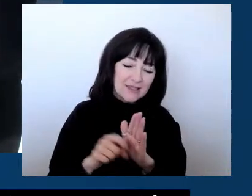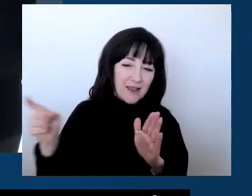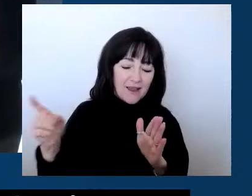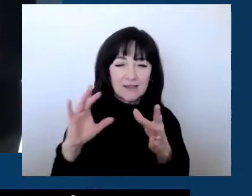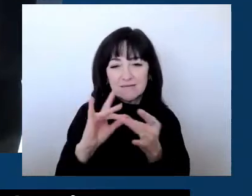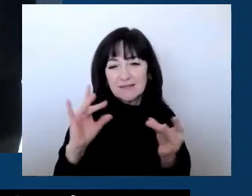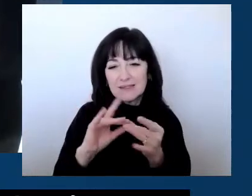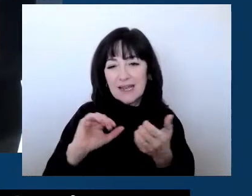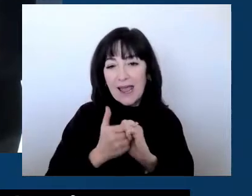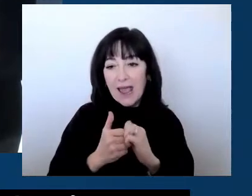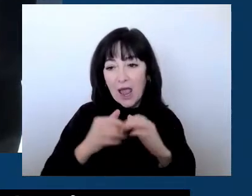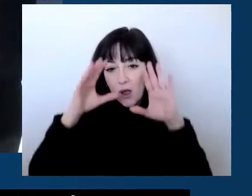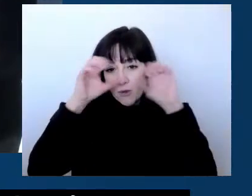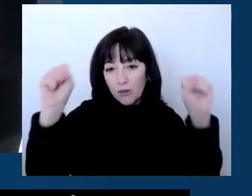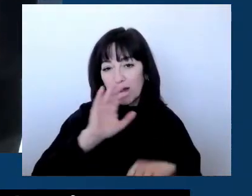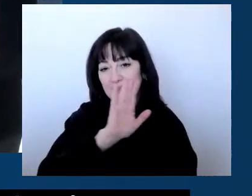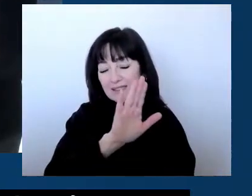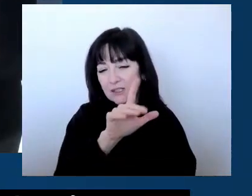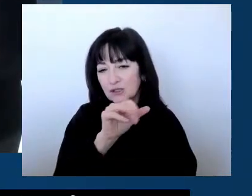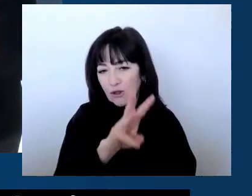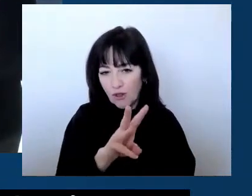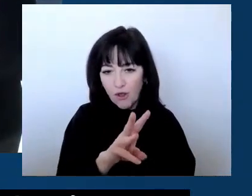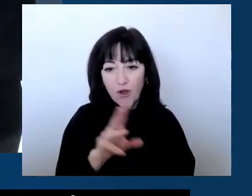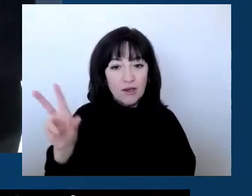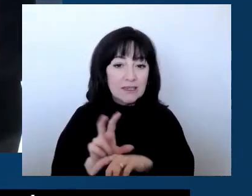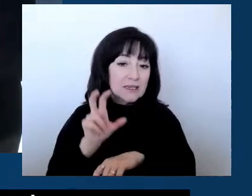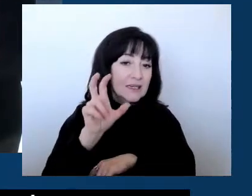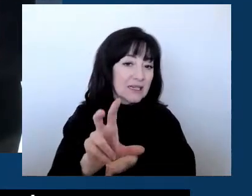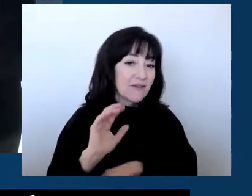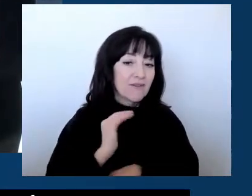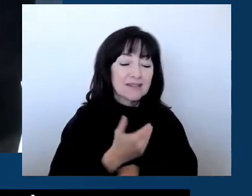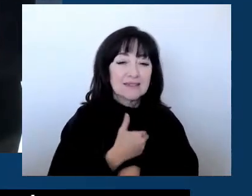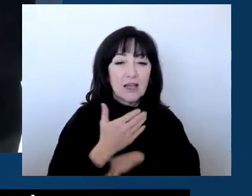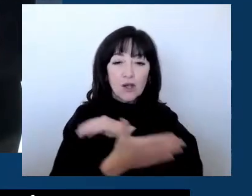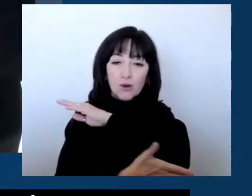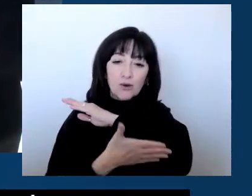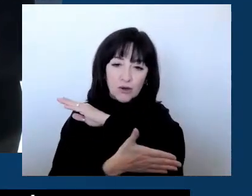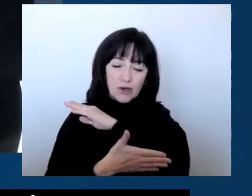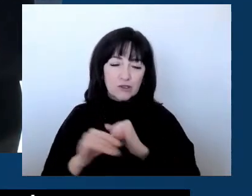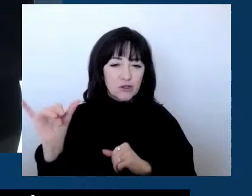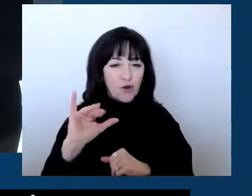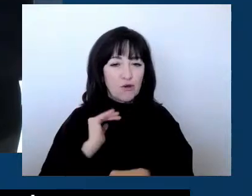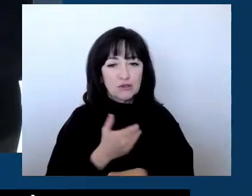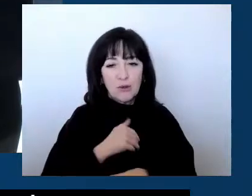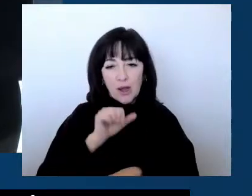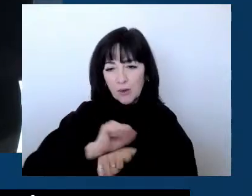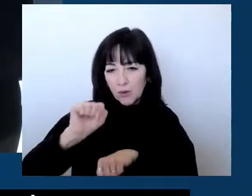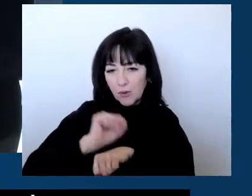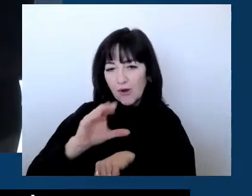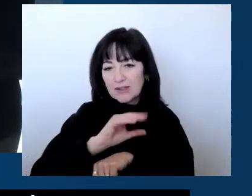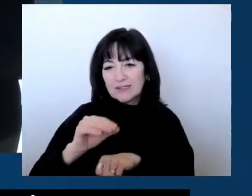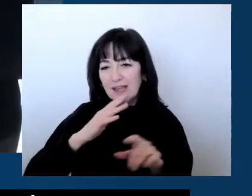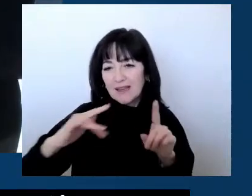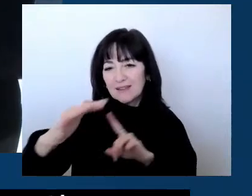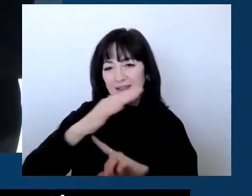bipartisan infrastructure law invests not only in our nation's transit system, but also our workforce and our environment. Mr.